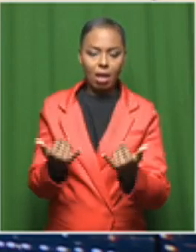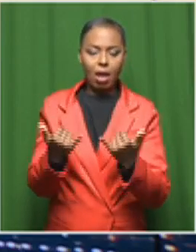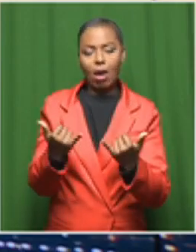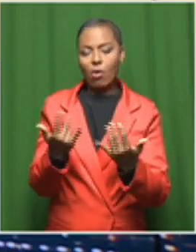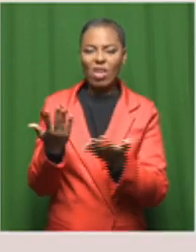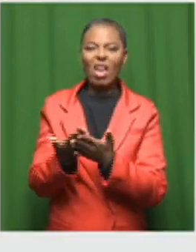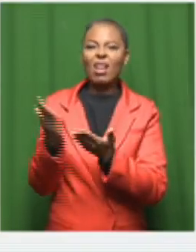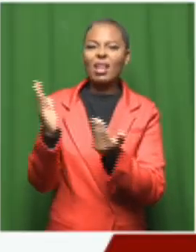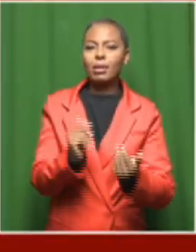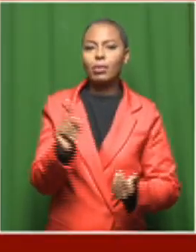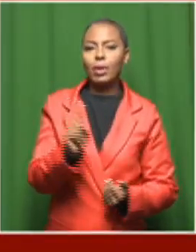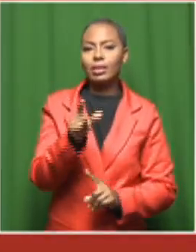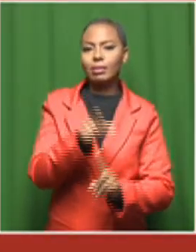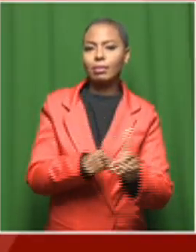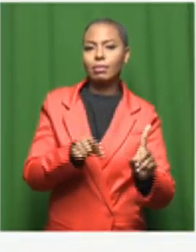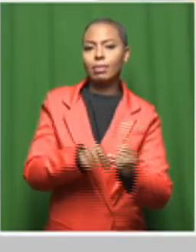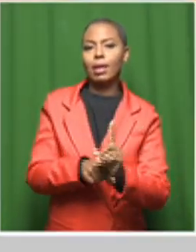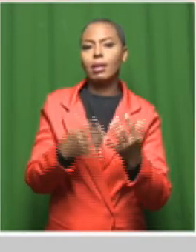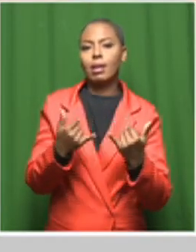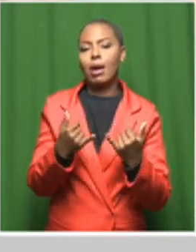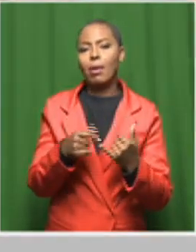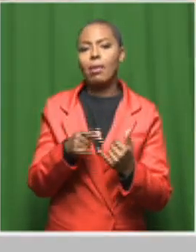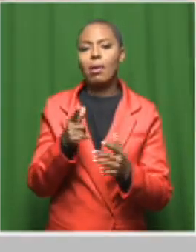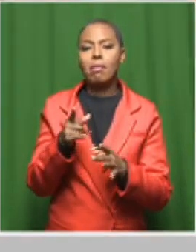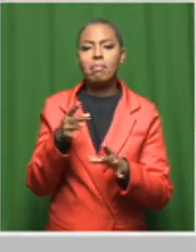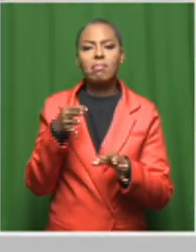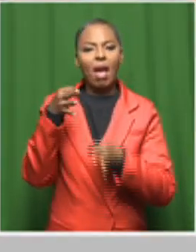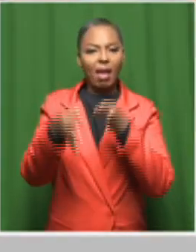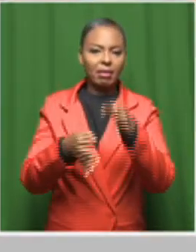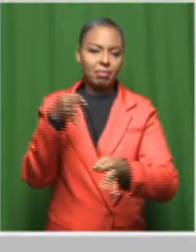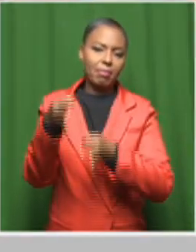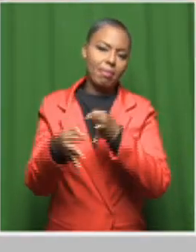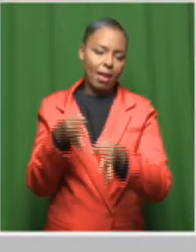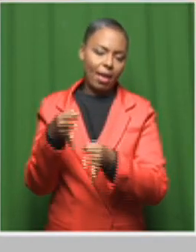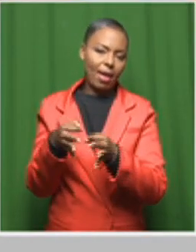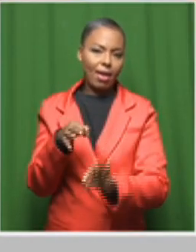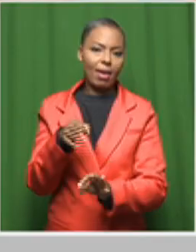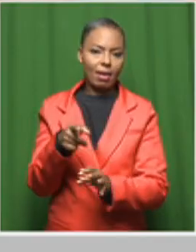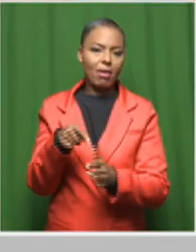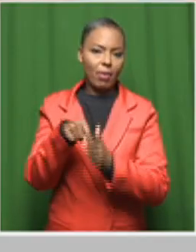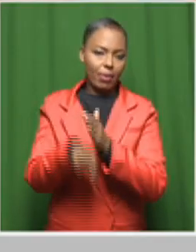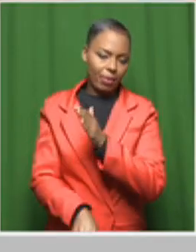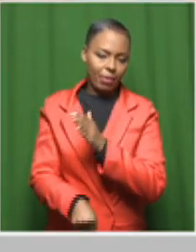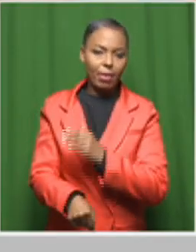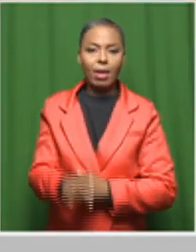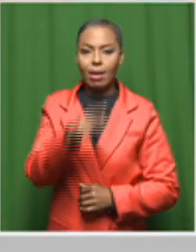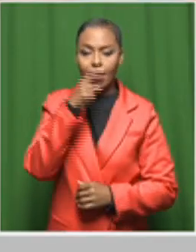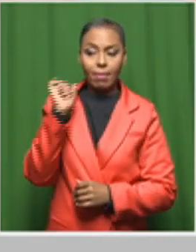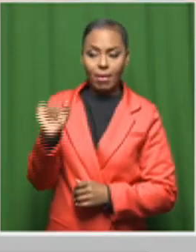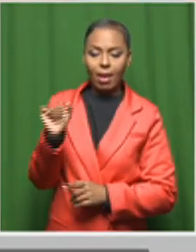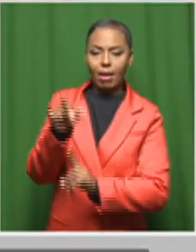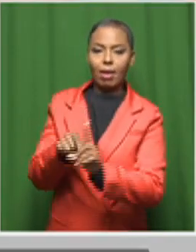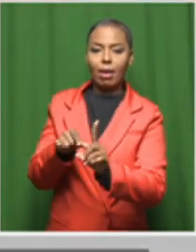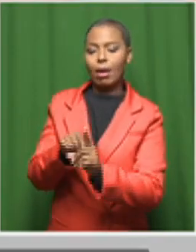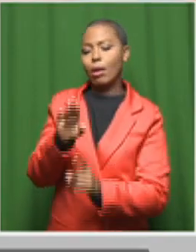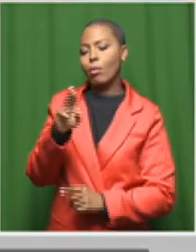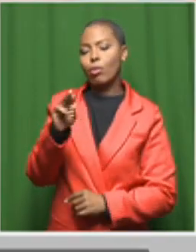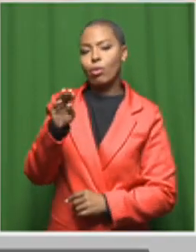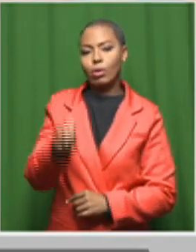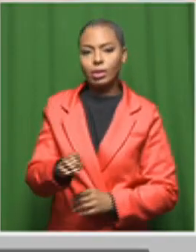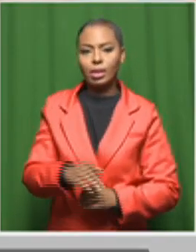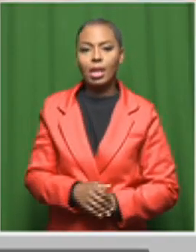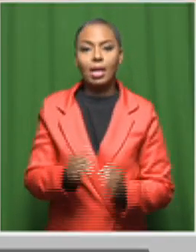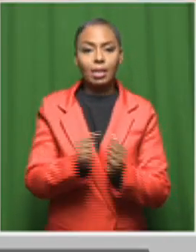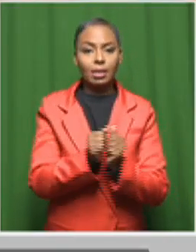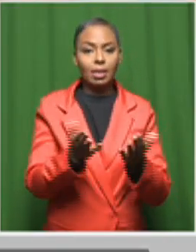by tennis analyst Bruce Davidson. Bruce, thanks so much for joining us. It started out in 1891 as the Championnat de France,